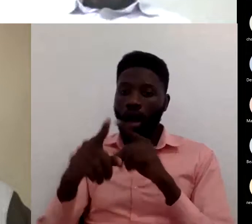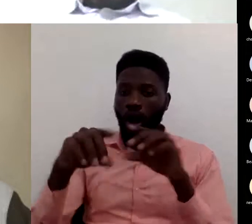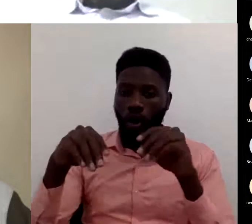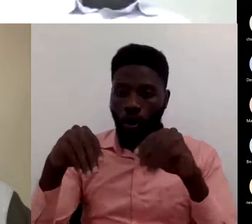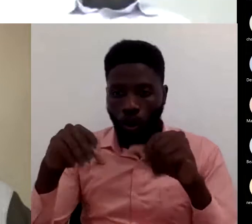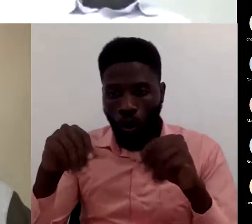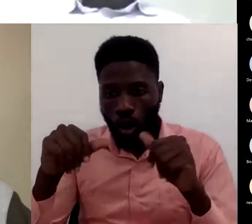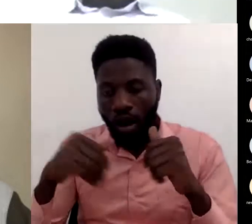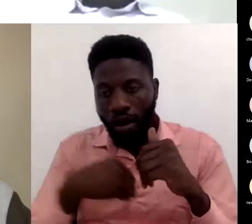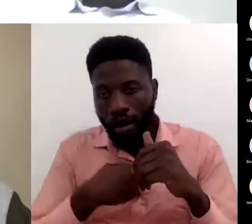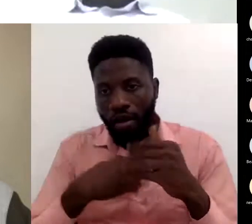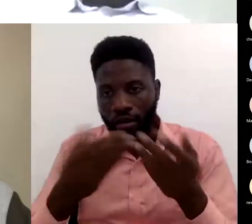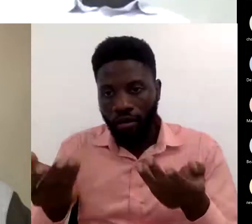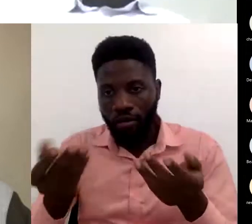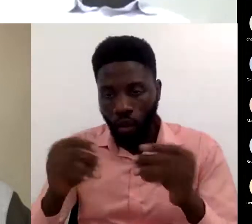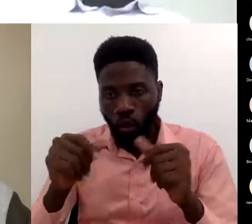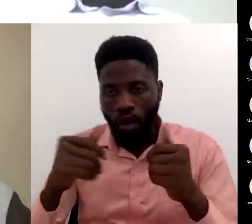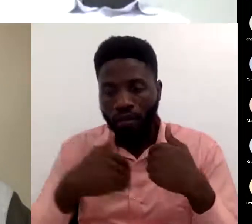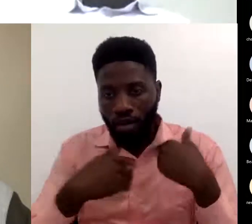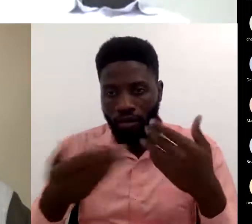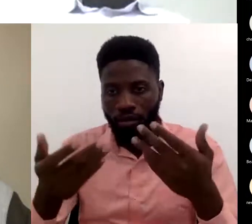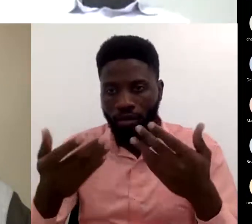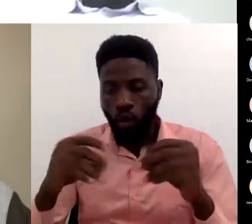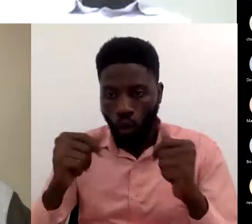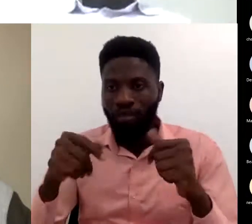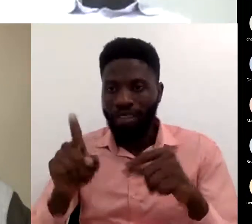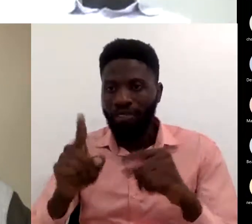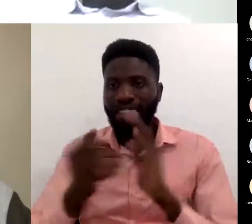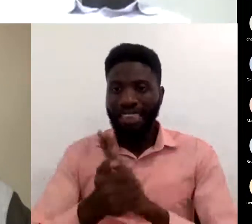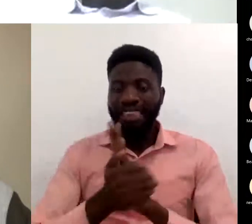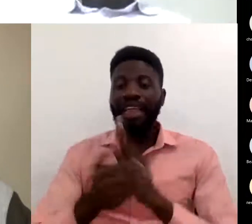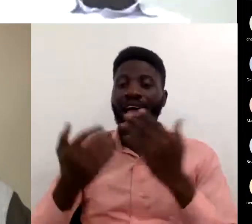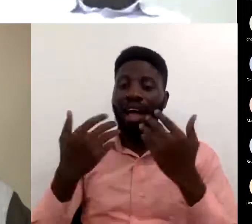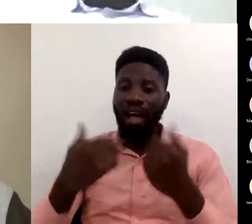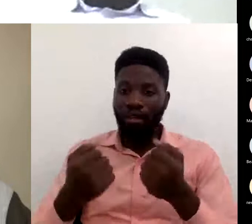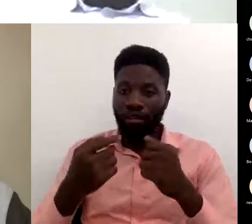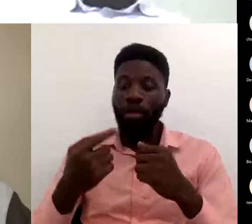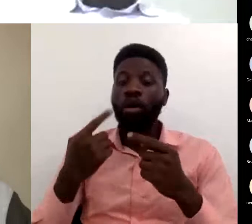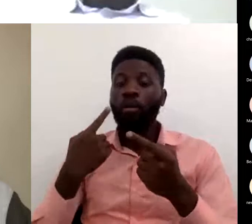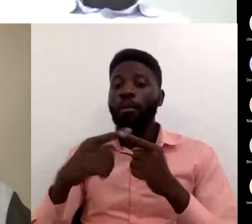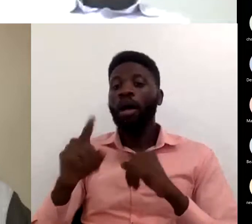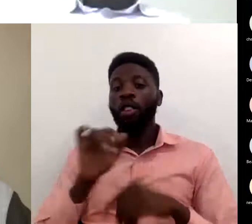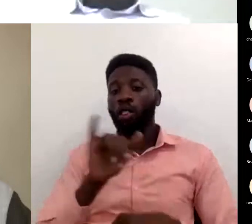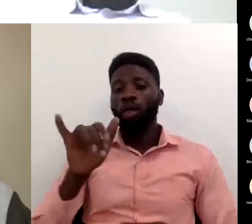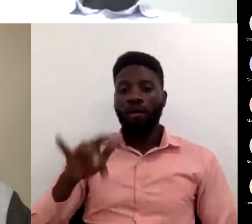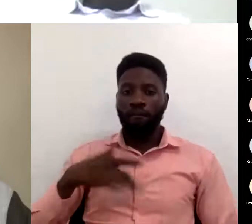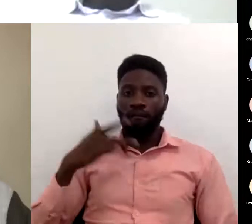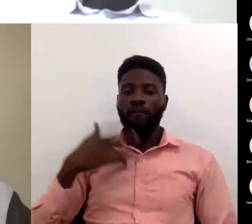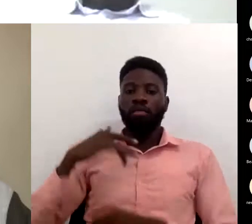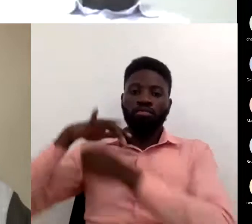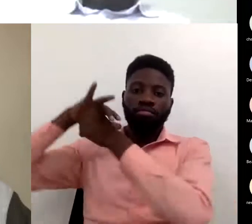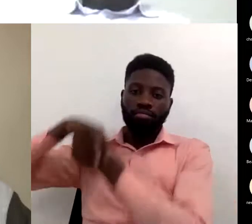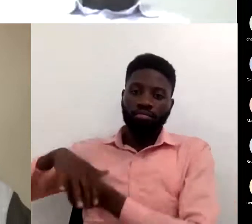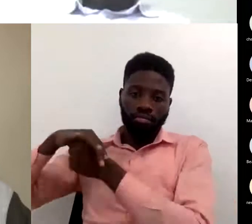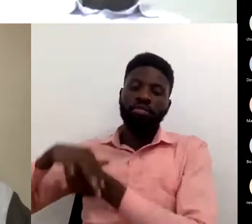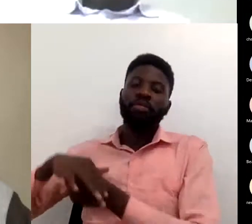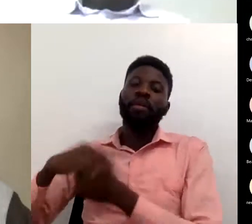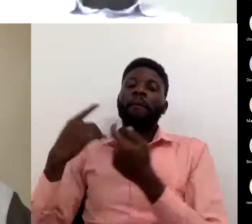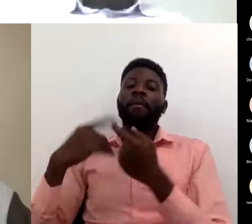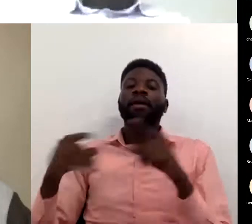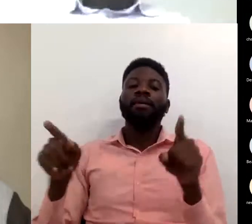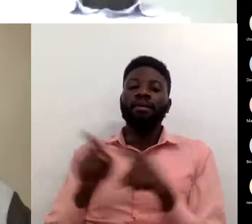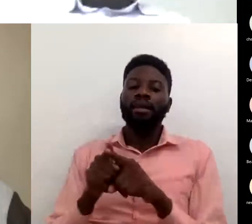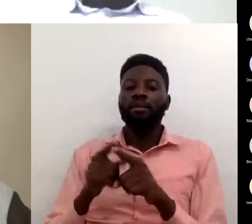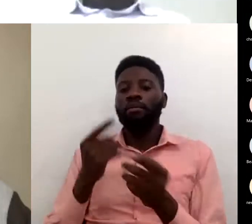actually qualified? Have you built your skills? But for those people who feel that they're marginalized and who are, who,